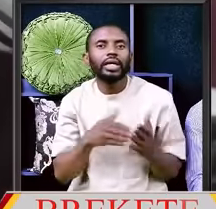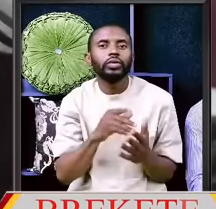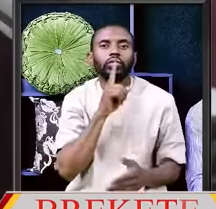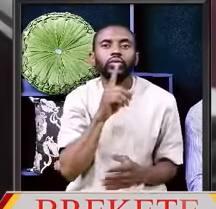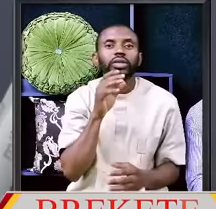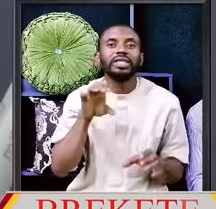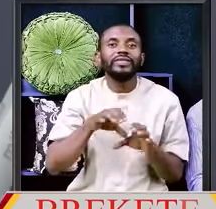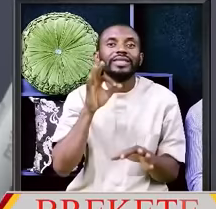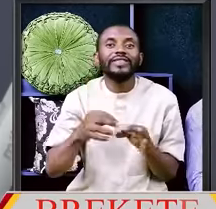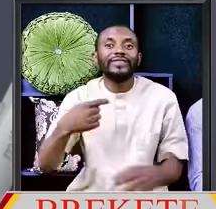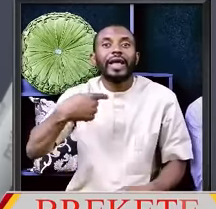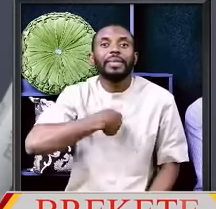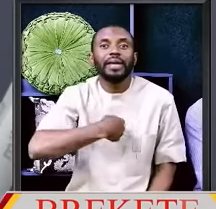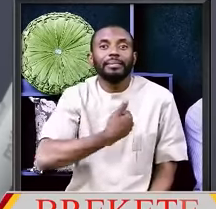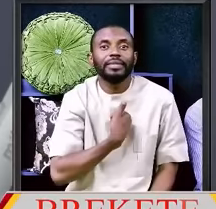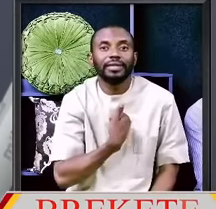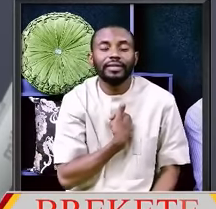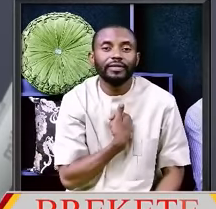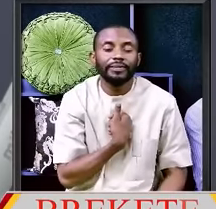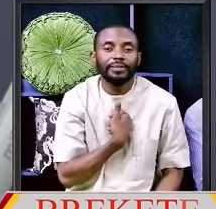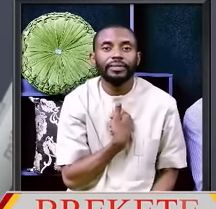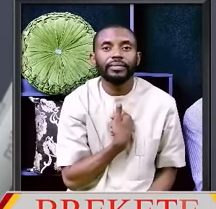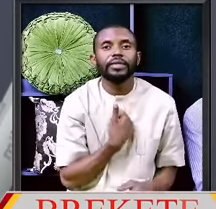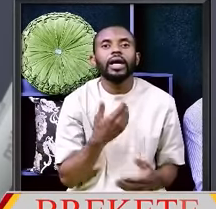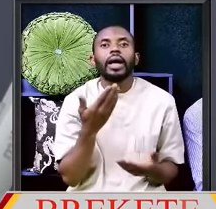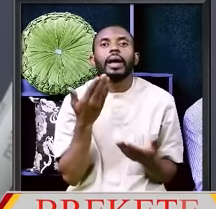if now me,